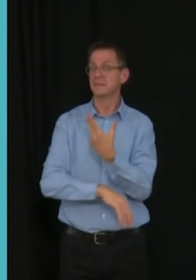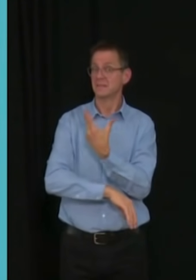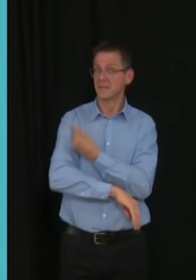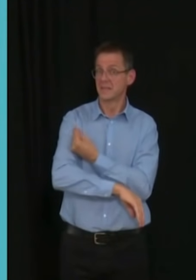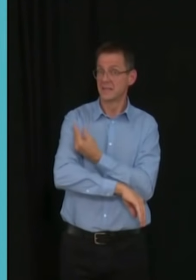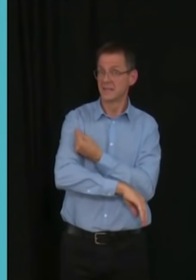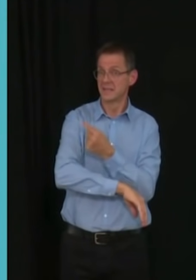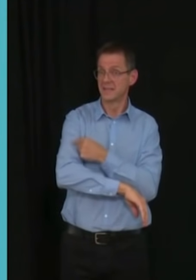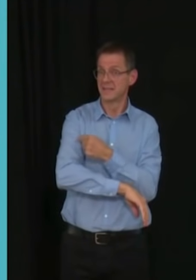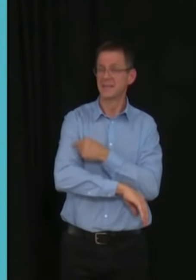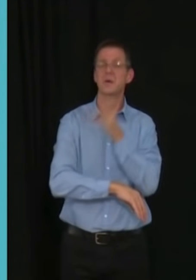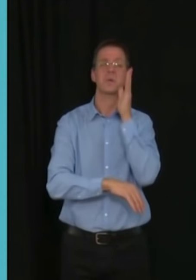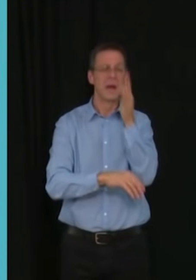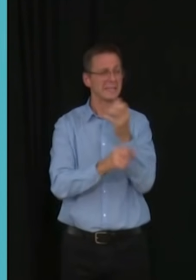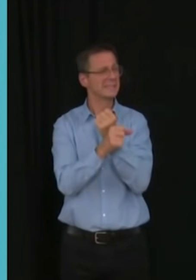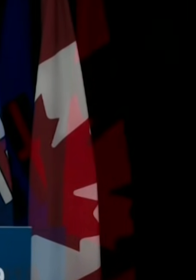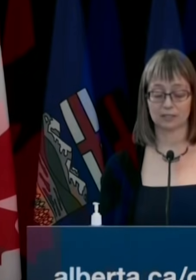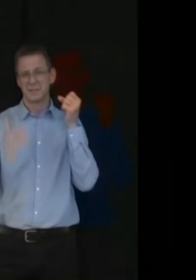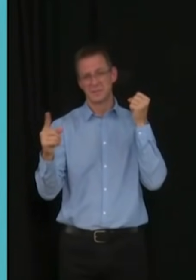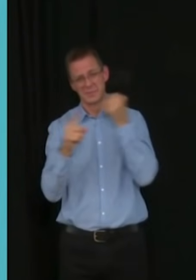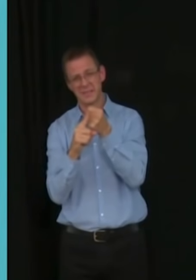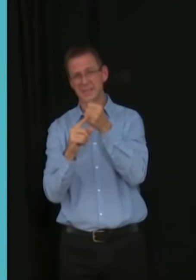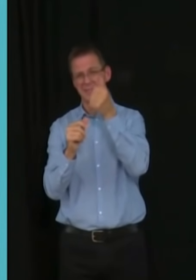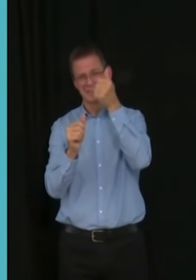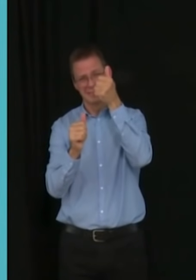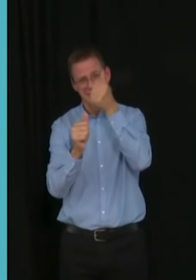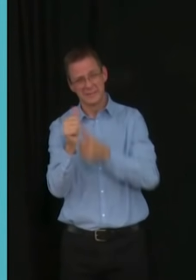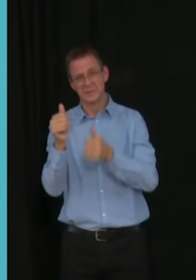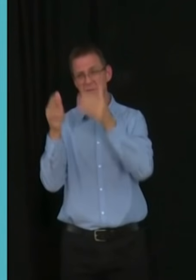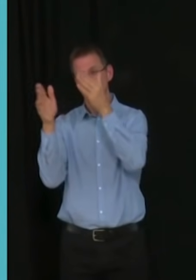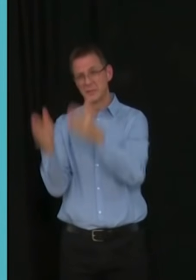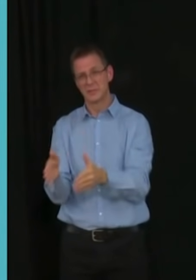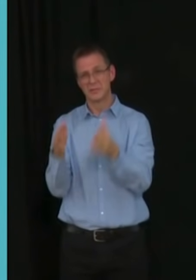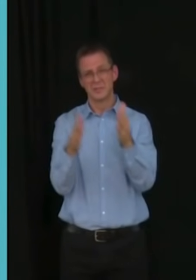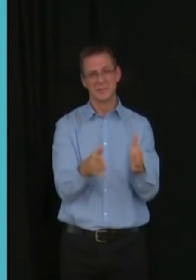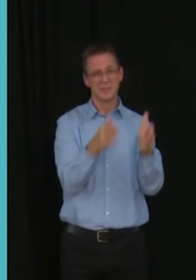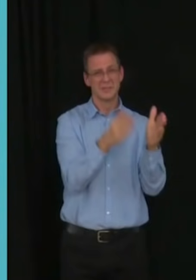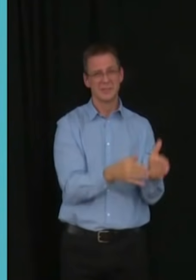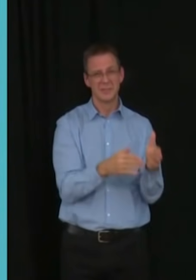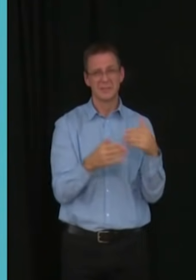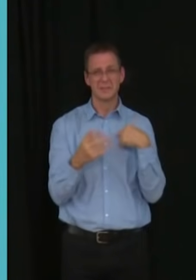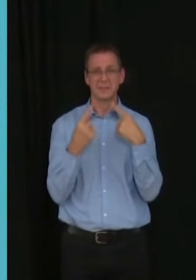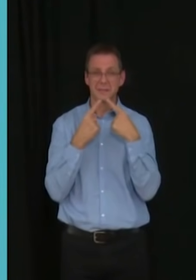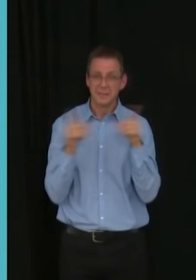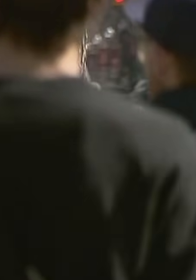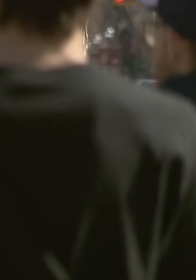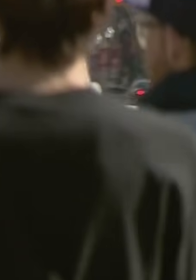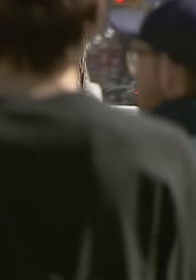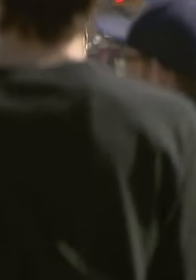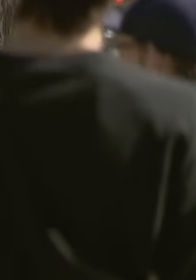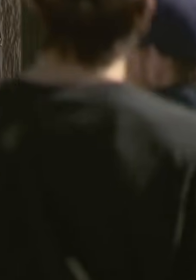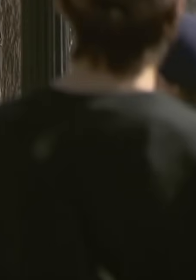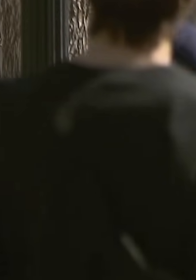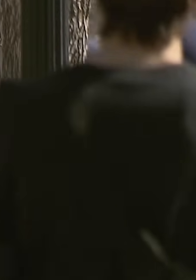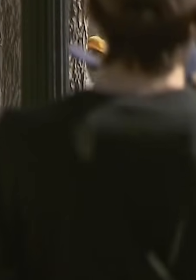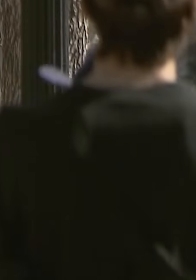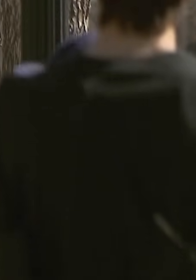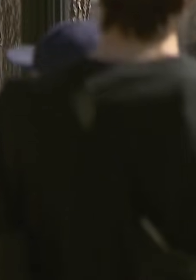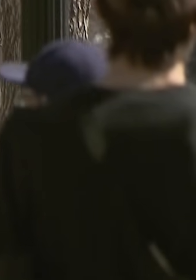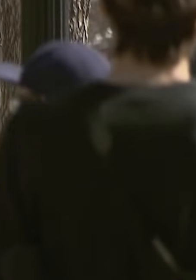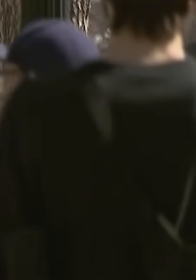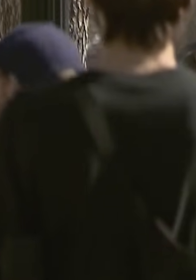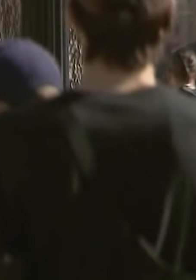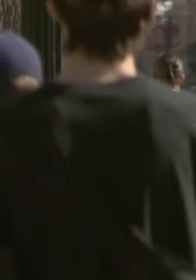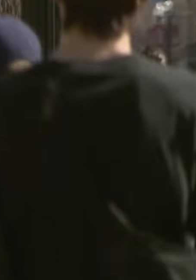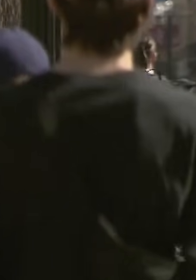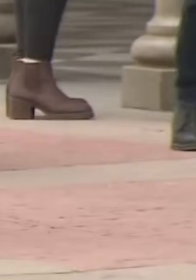reduce close contacts saves lives. Health Minister Tyler Shandro said the penalties for violating the orders will be the same as